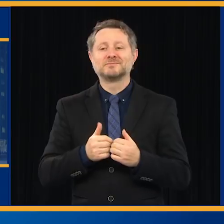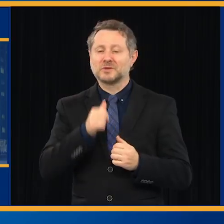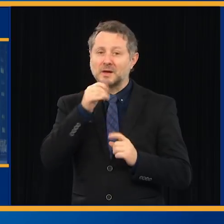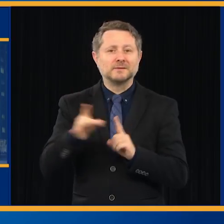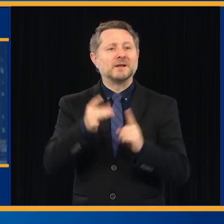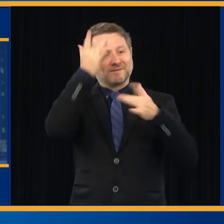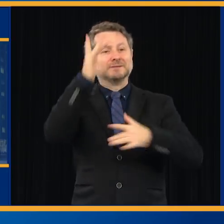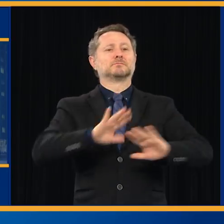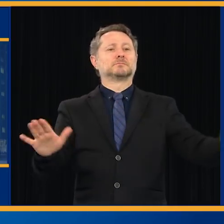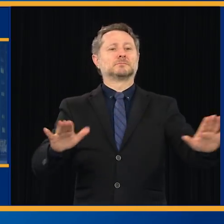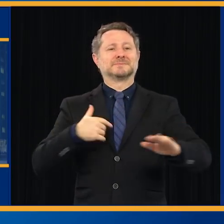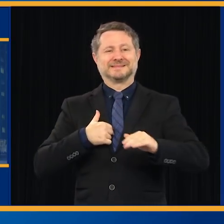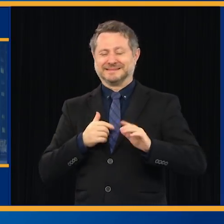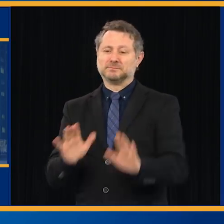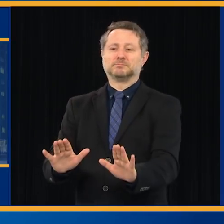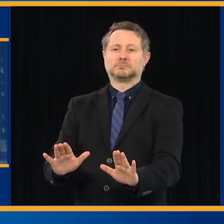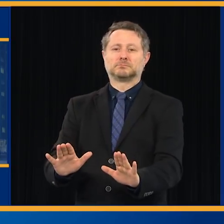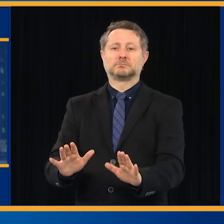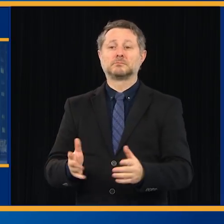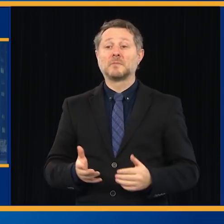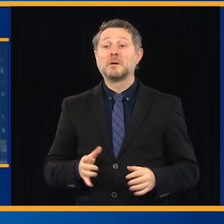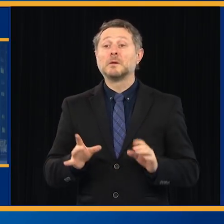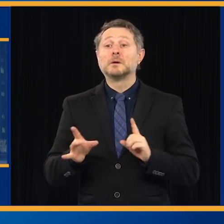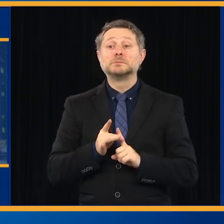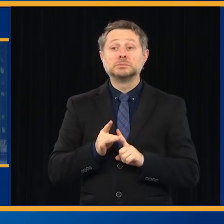making someone else sick.